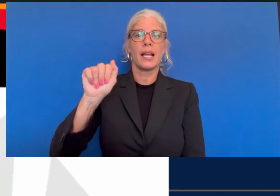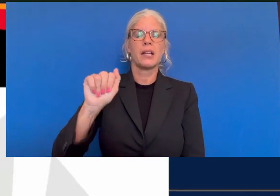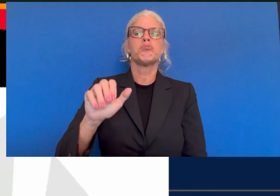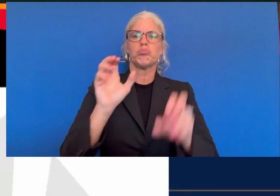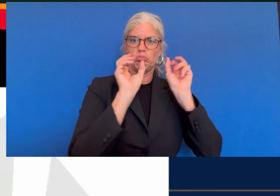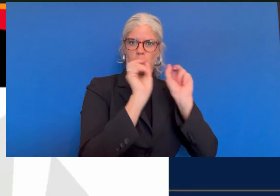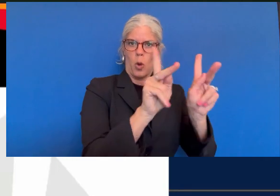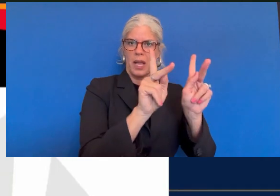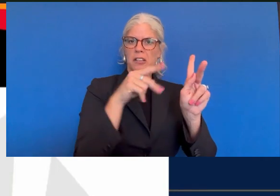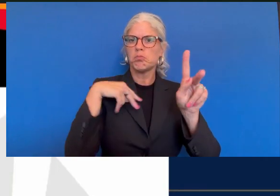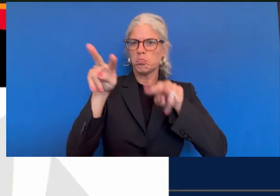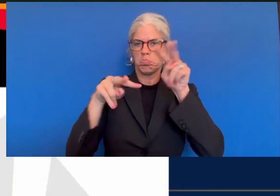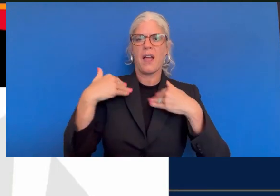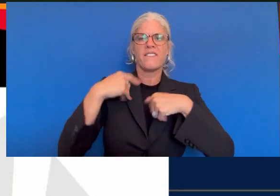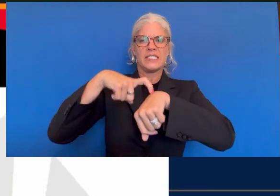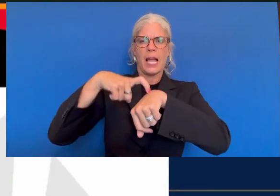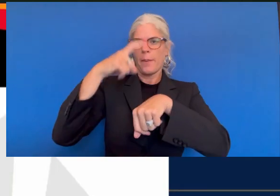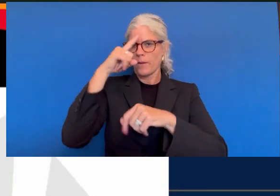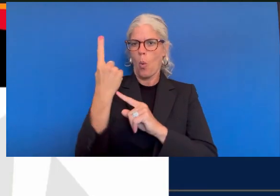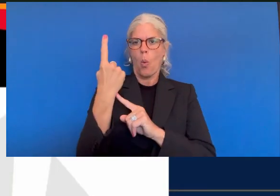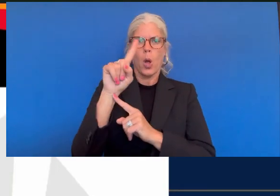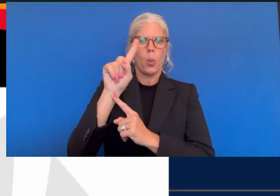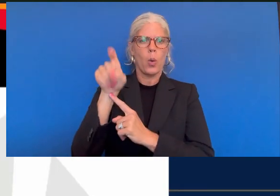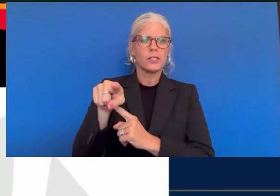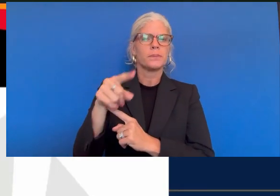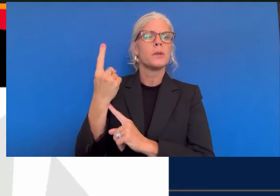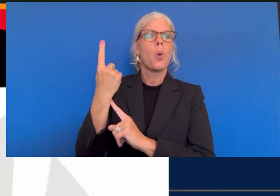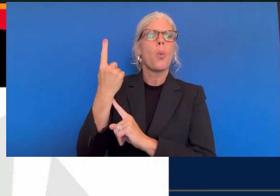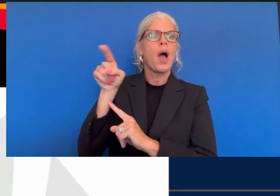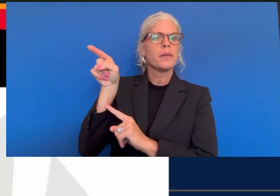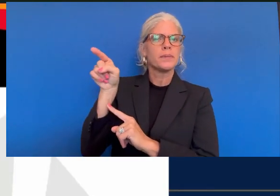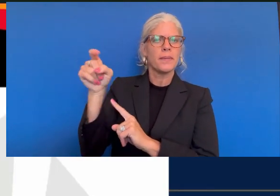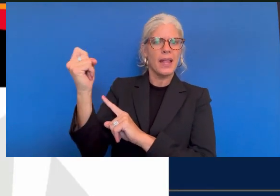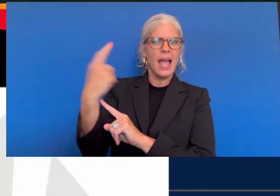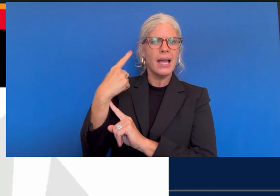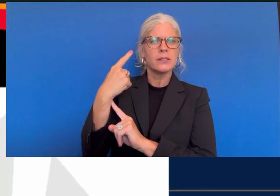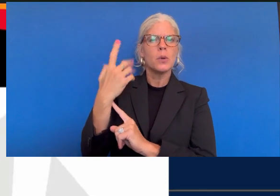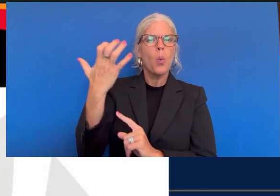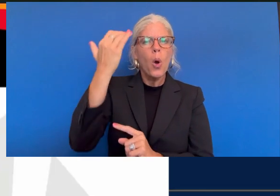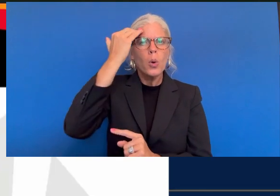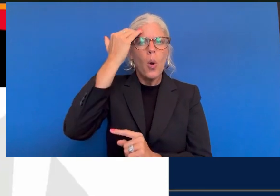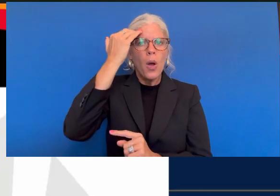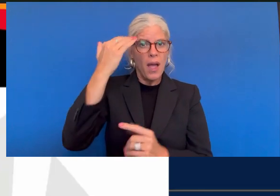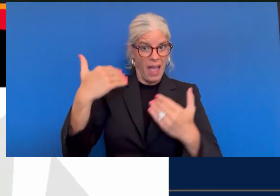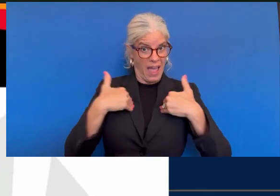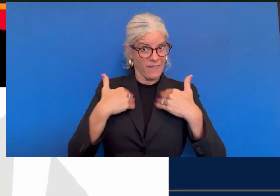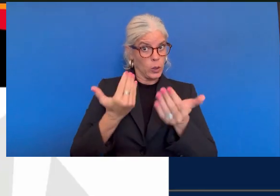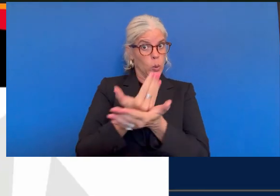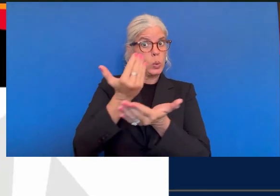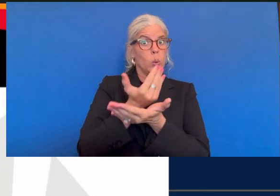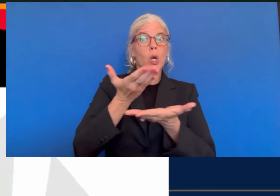Okay, and then just we'll have time for one more question. One of our audience members would like to know, is there any new equipment for